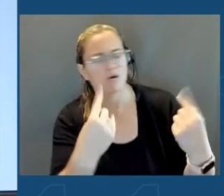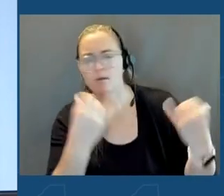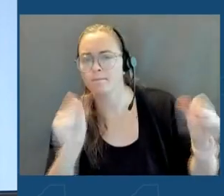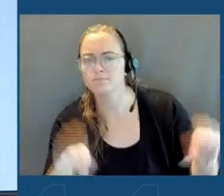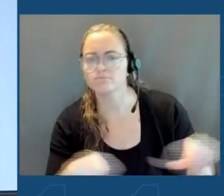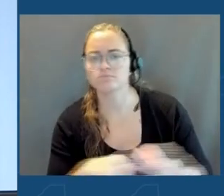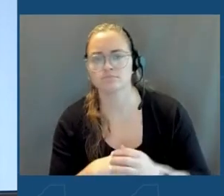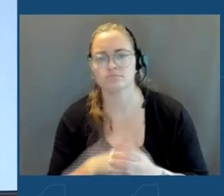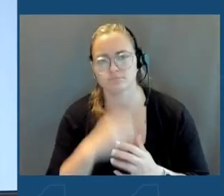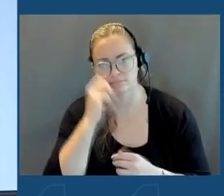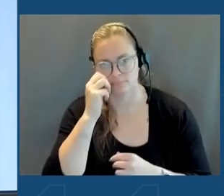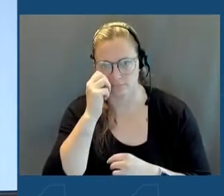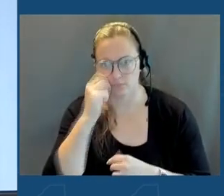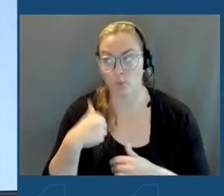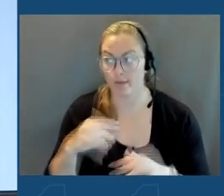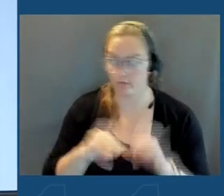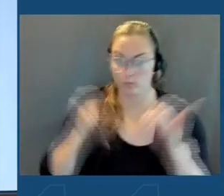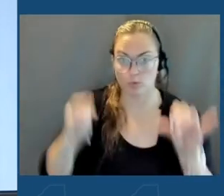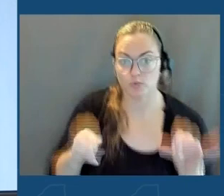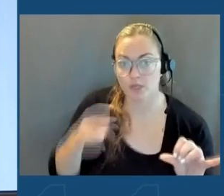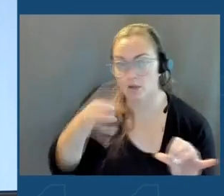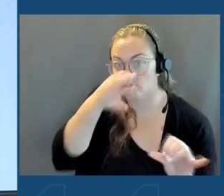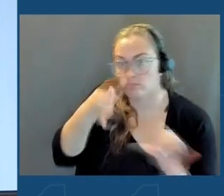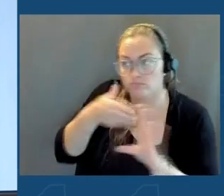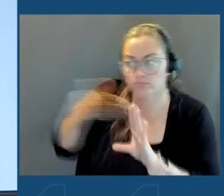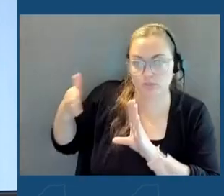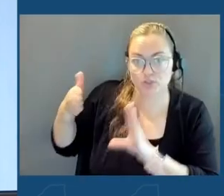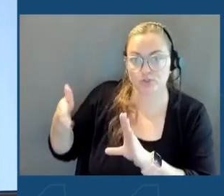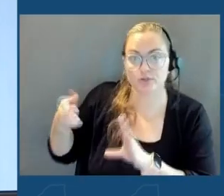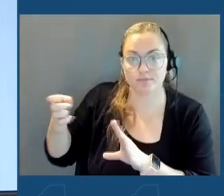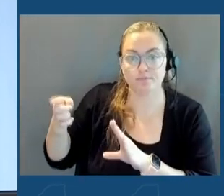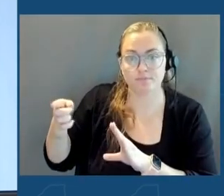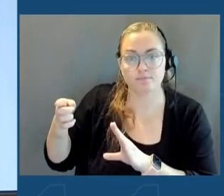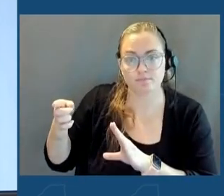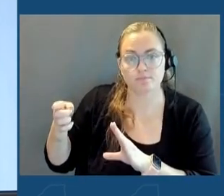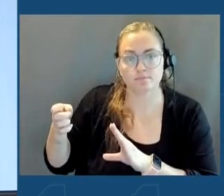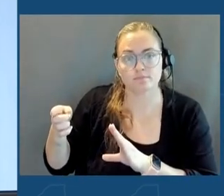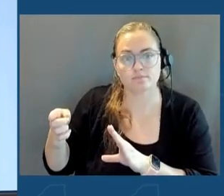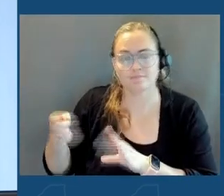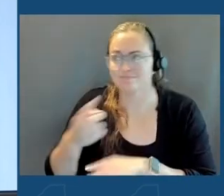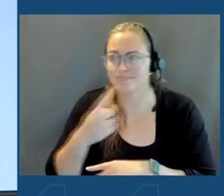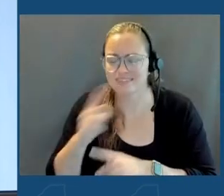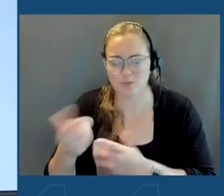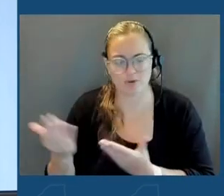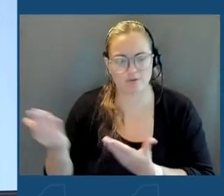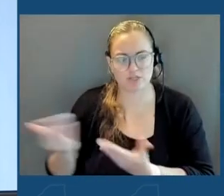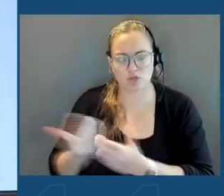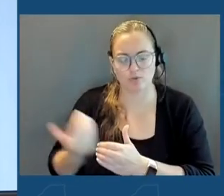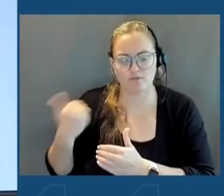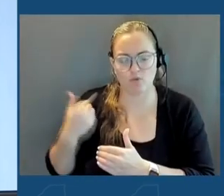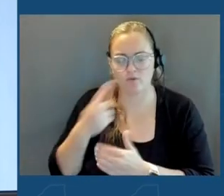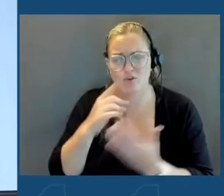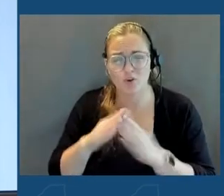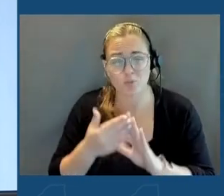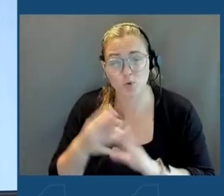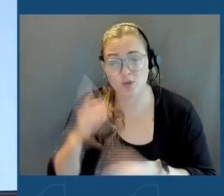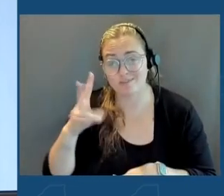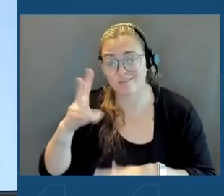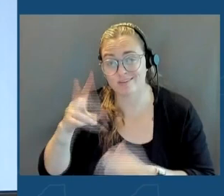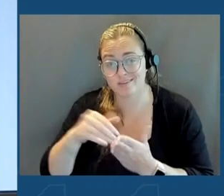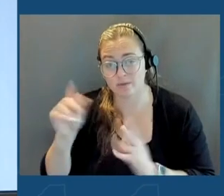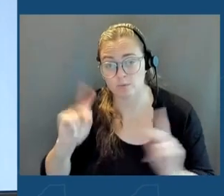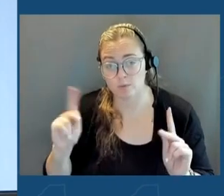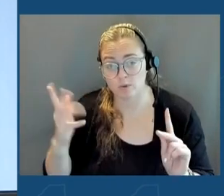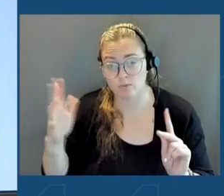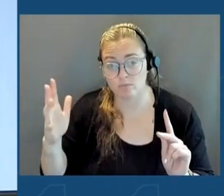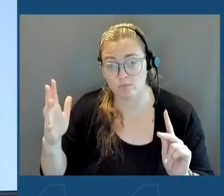children's museum right down the block. I mean, I said this when I was here before, for a community of 17,000,